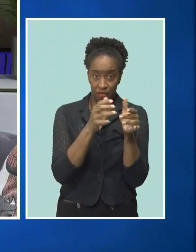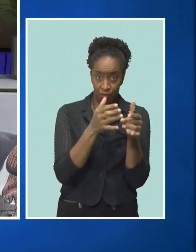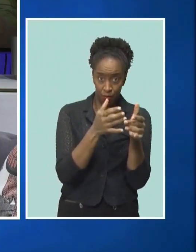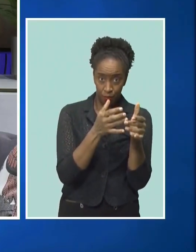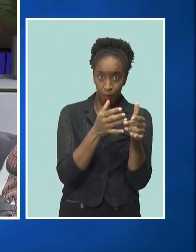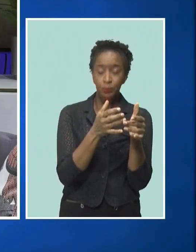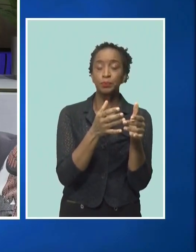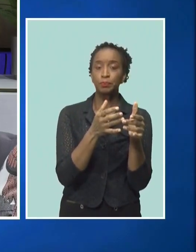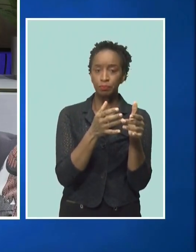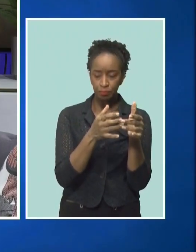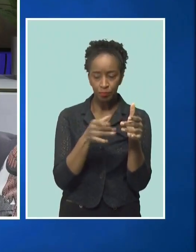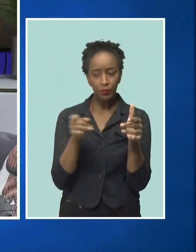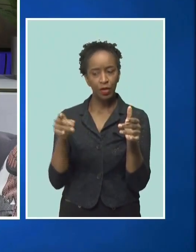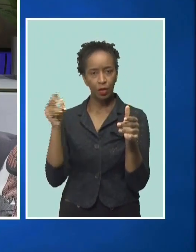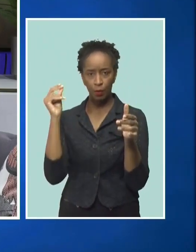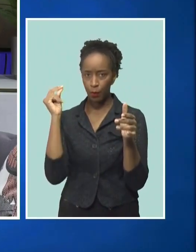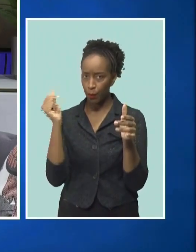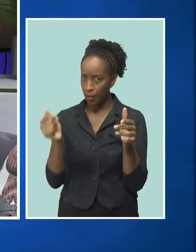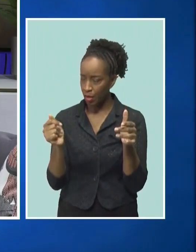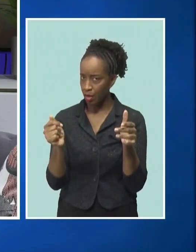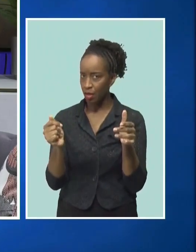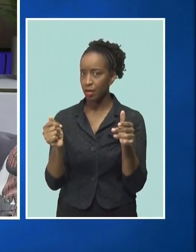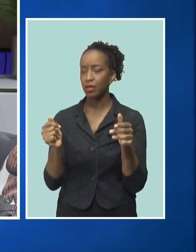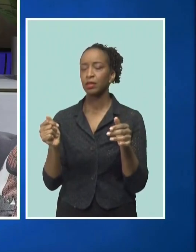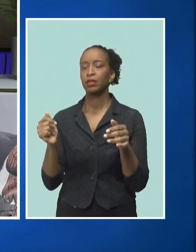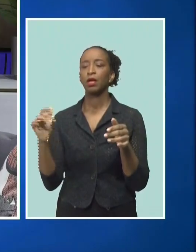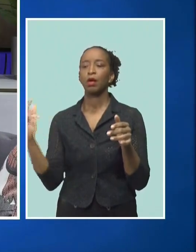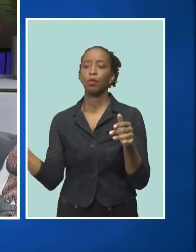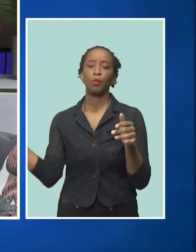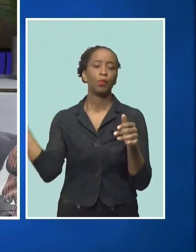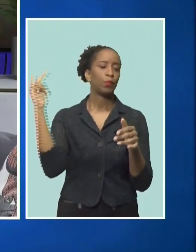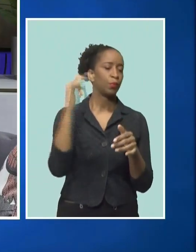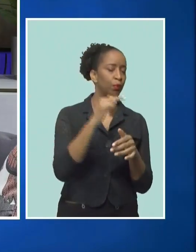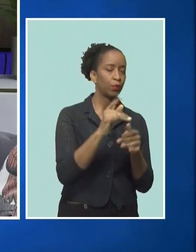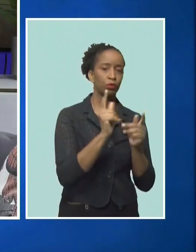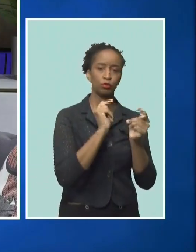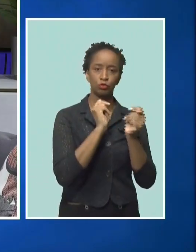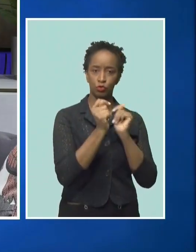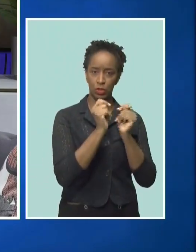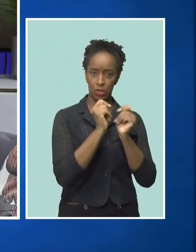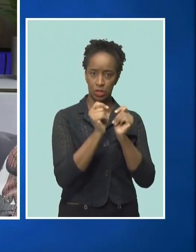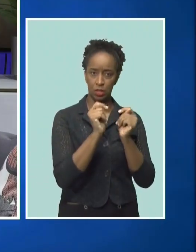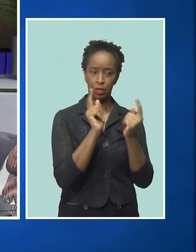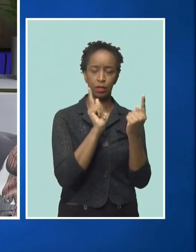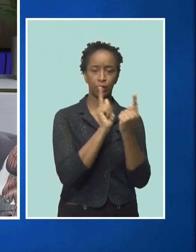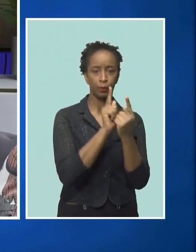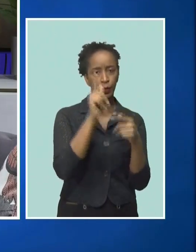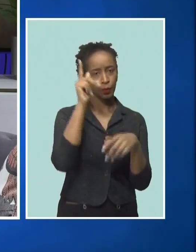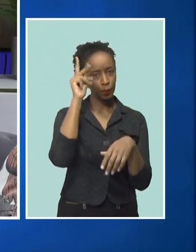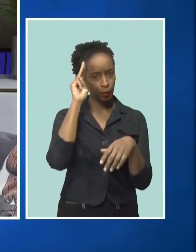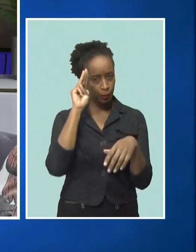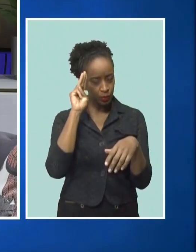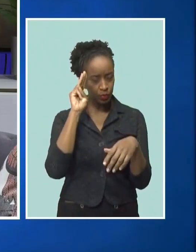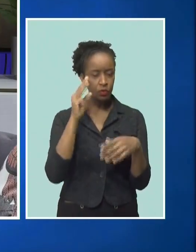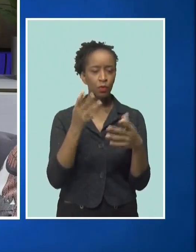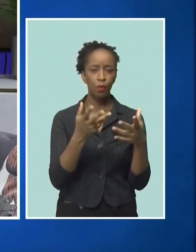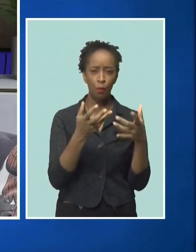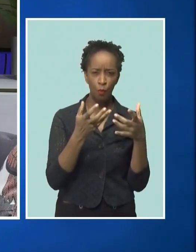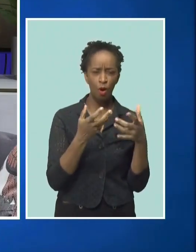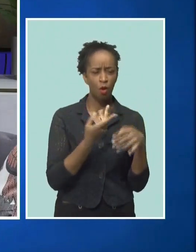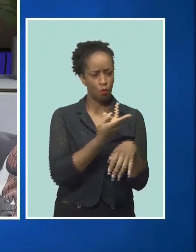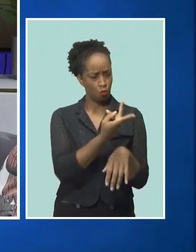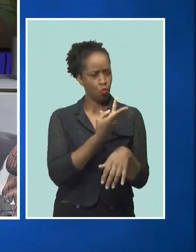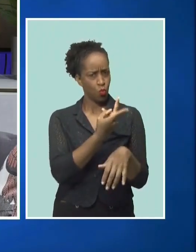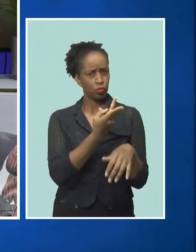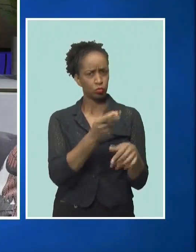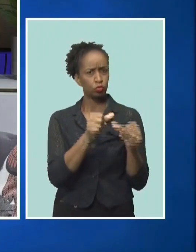Federation. He won office. He immediately traveled to Trinidad to meet with Eric Williams to say, look, let Barbados